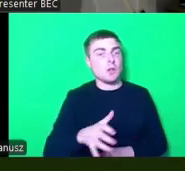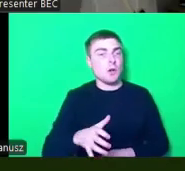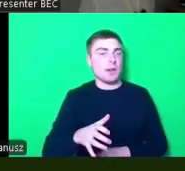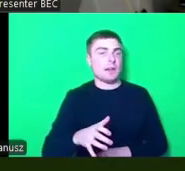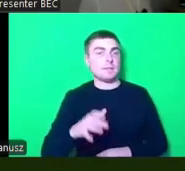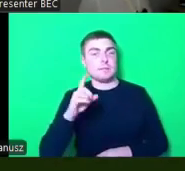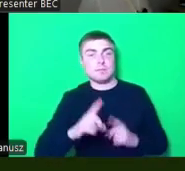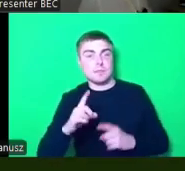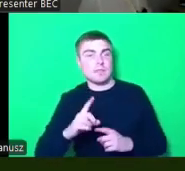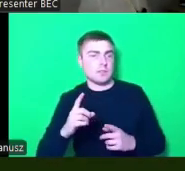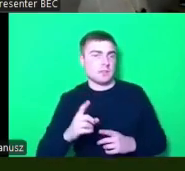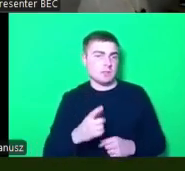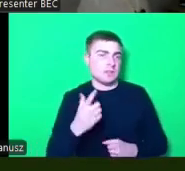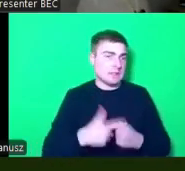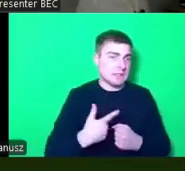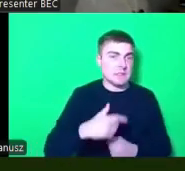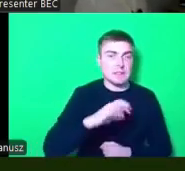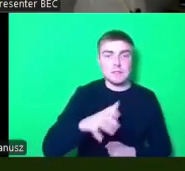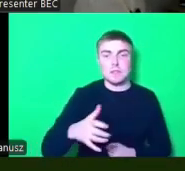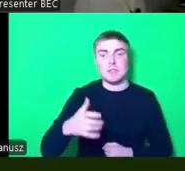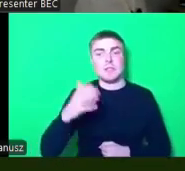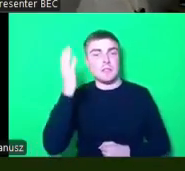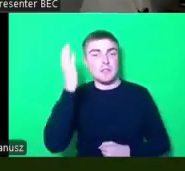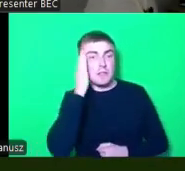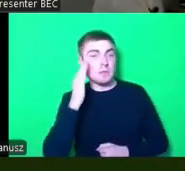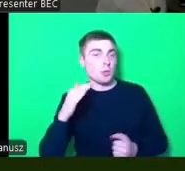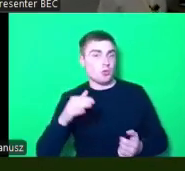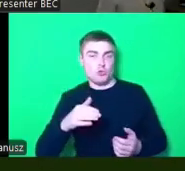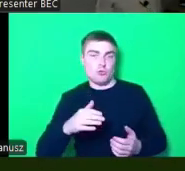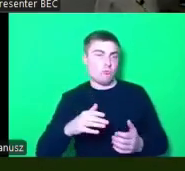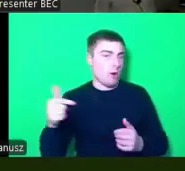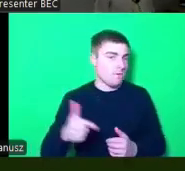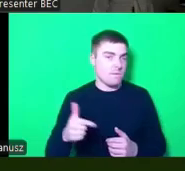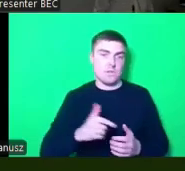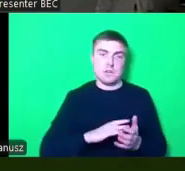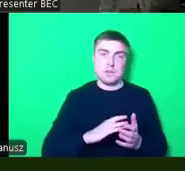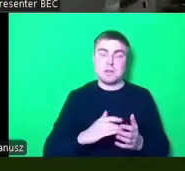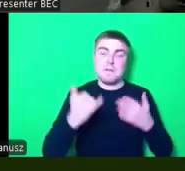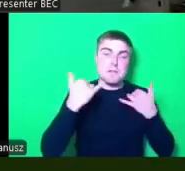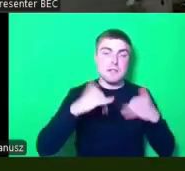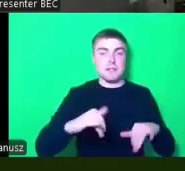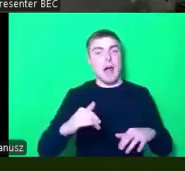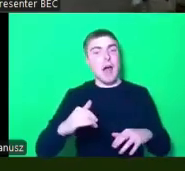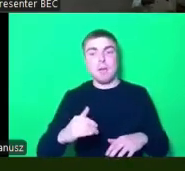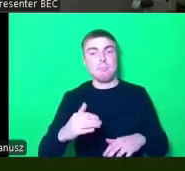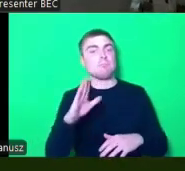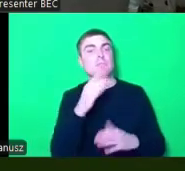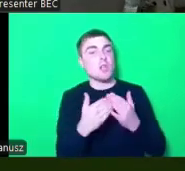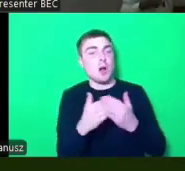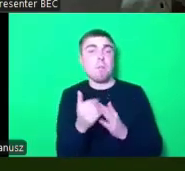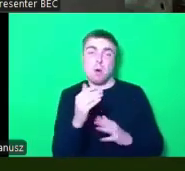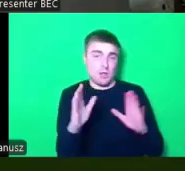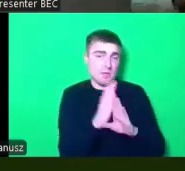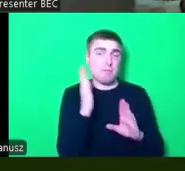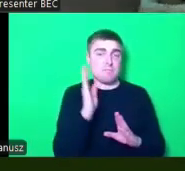perspective on the climate change resilience of our system. And of course, it also allows us to